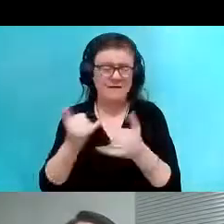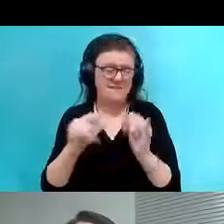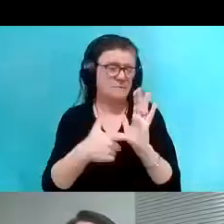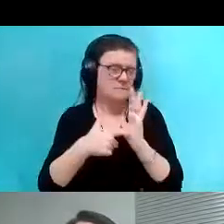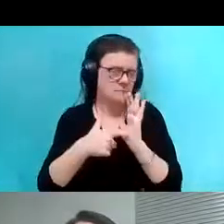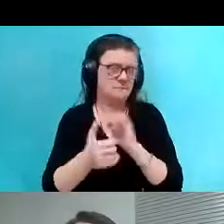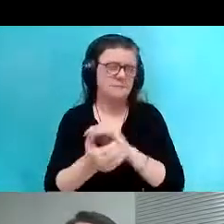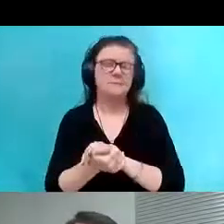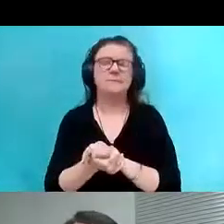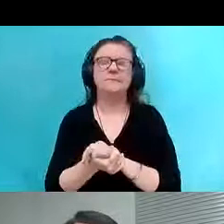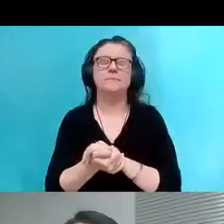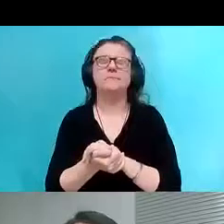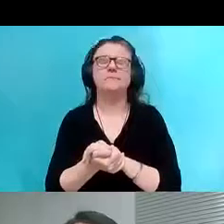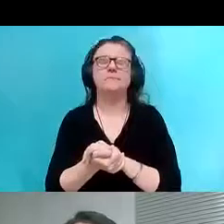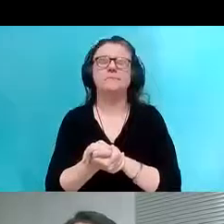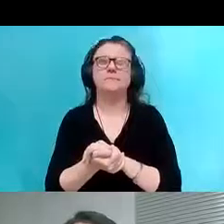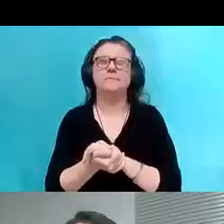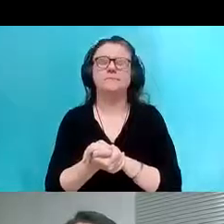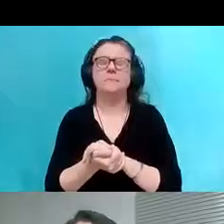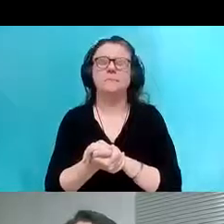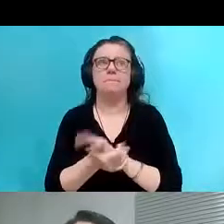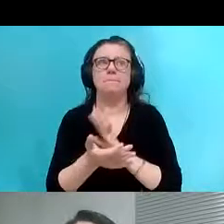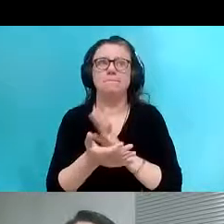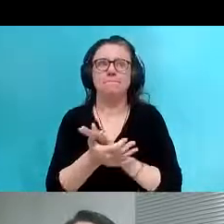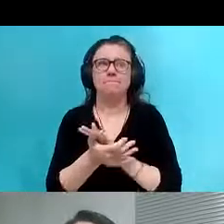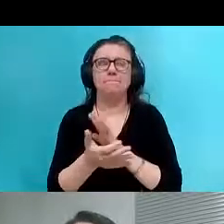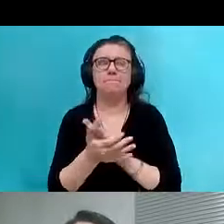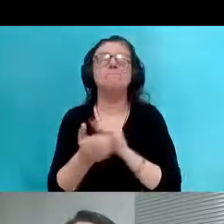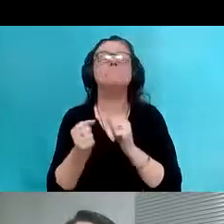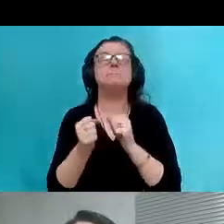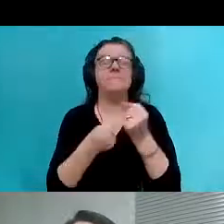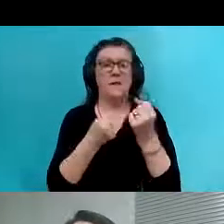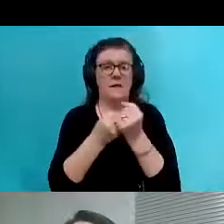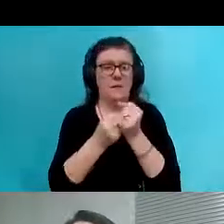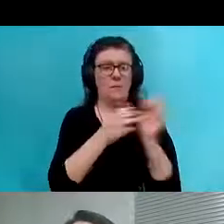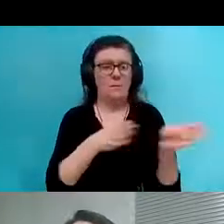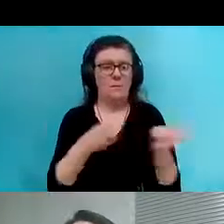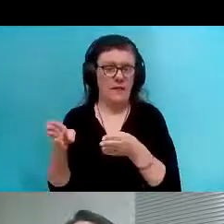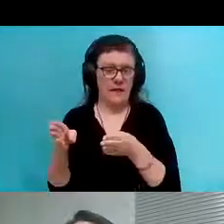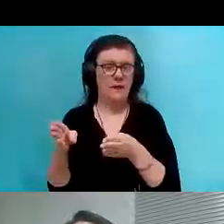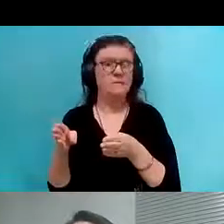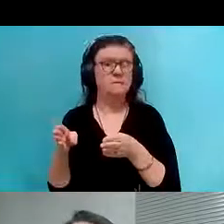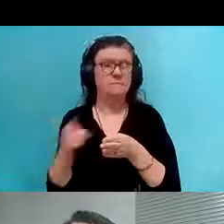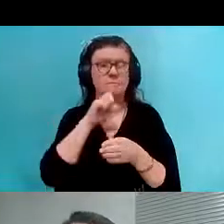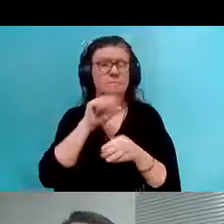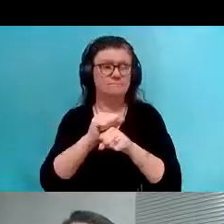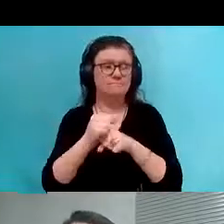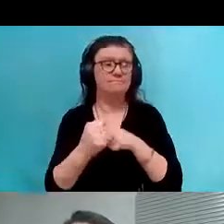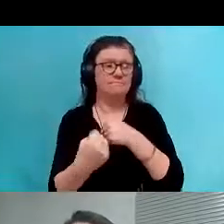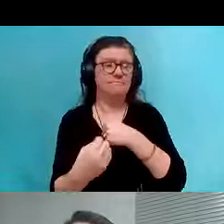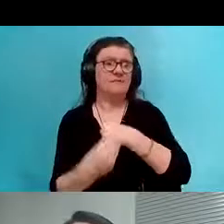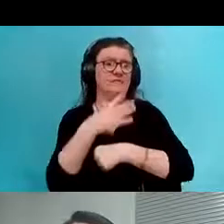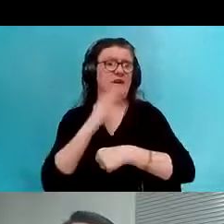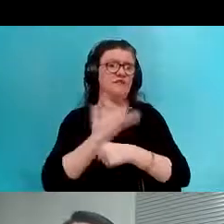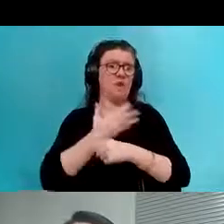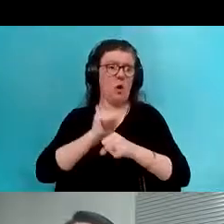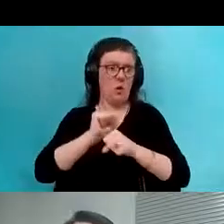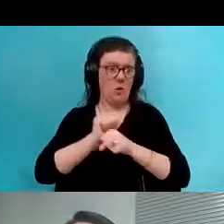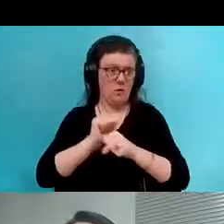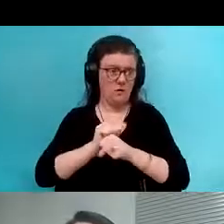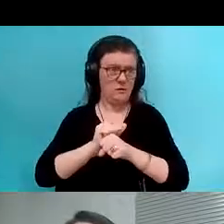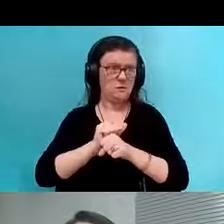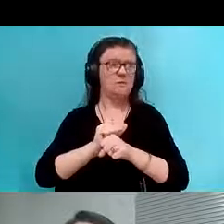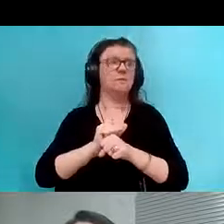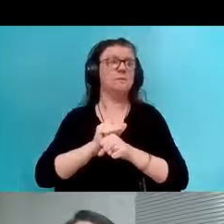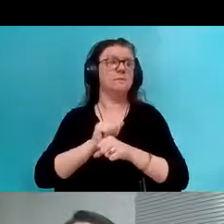And our bespoke advocacy plan is actually guiding the key advocacy activities, and the success is